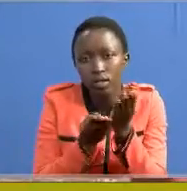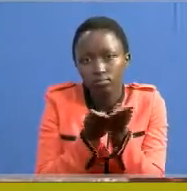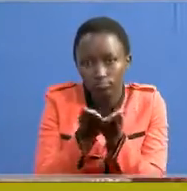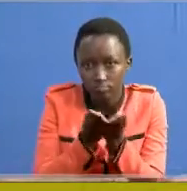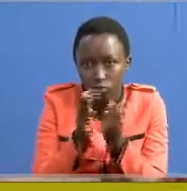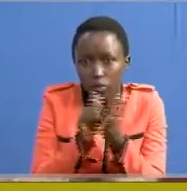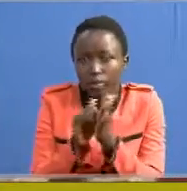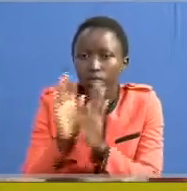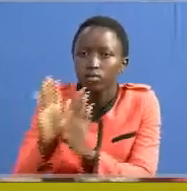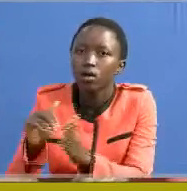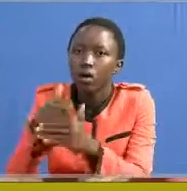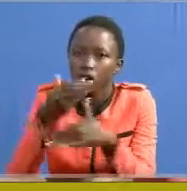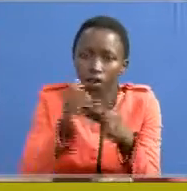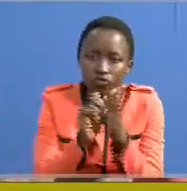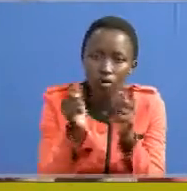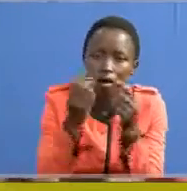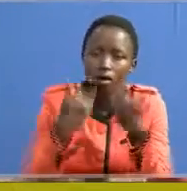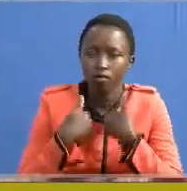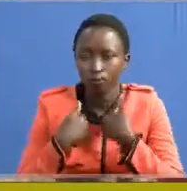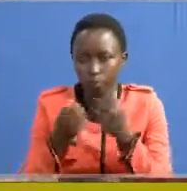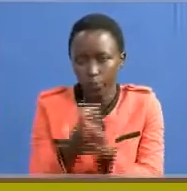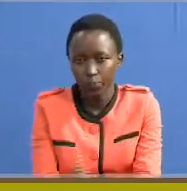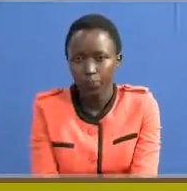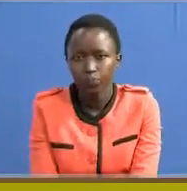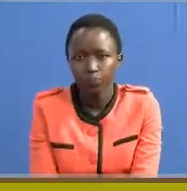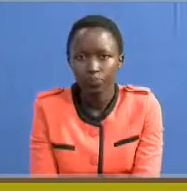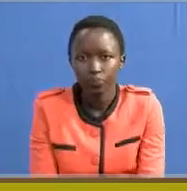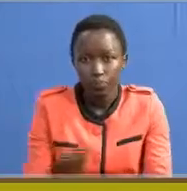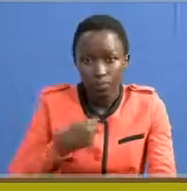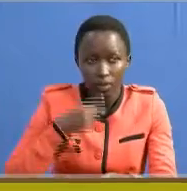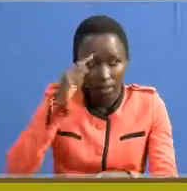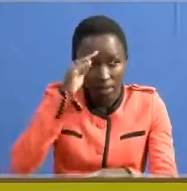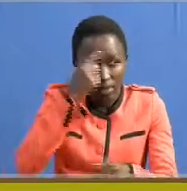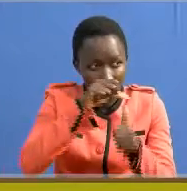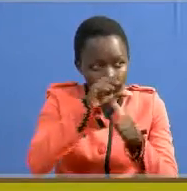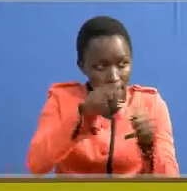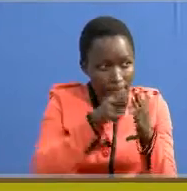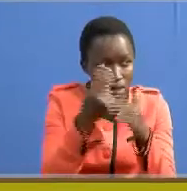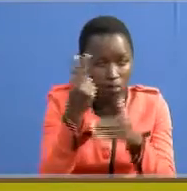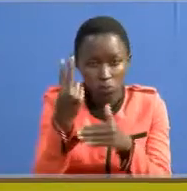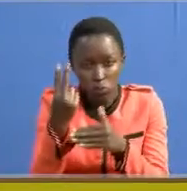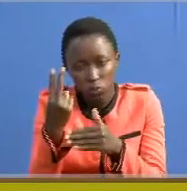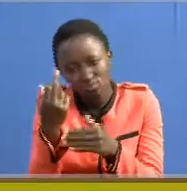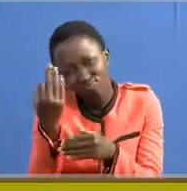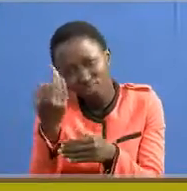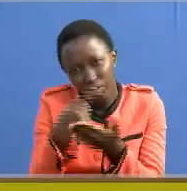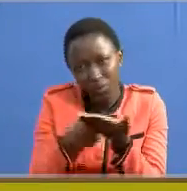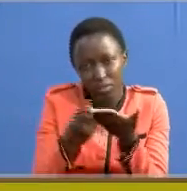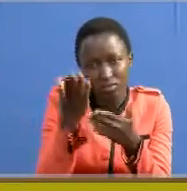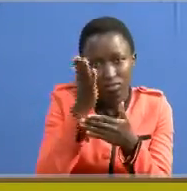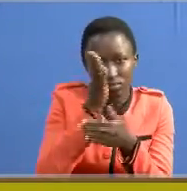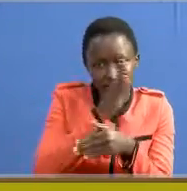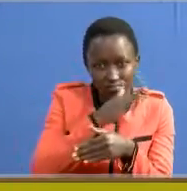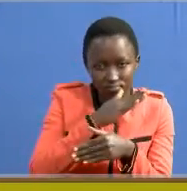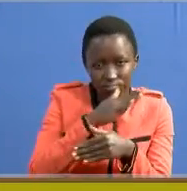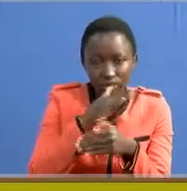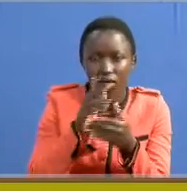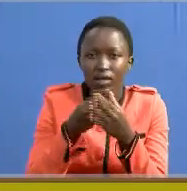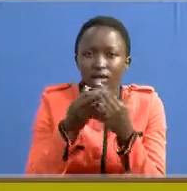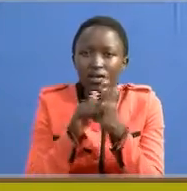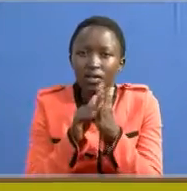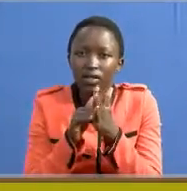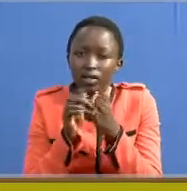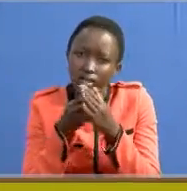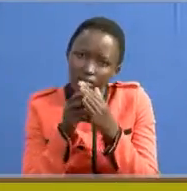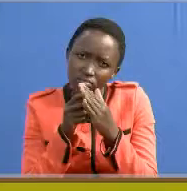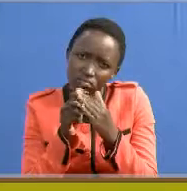wachezaji waliotelekezwa baada ya kugua jeraha. I was in India about 2 weeks or 3 weeks ago. Yeah. And I came across a